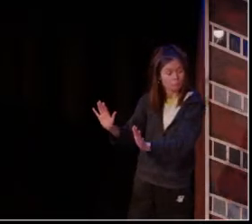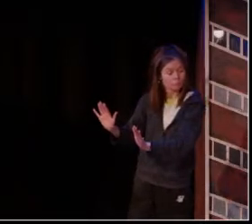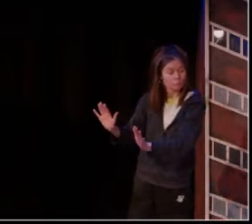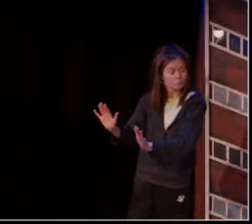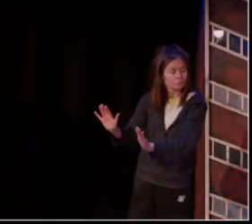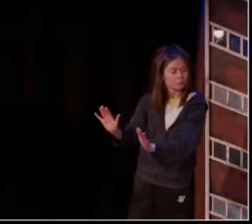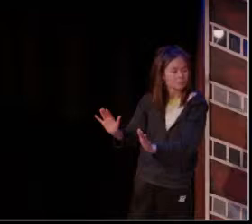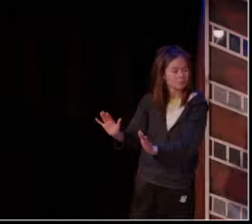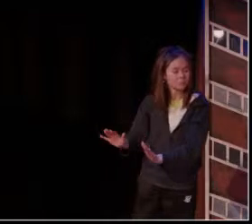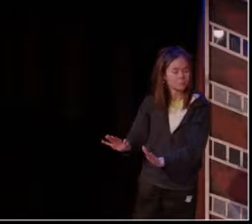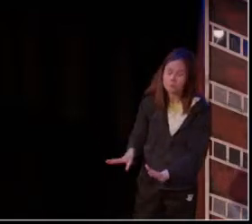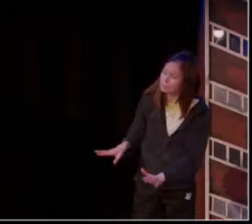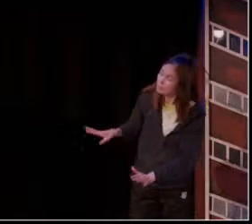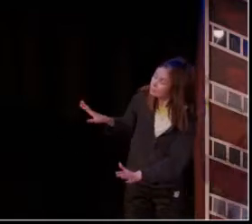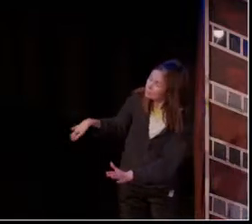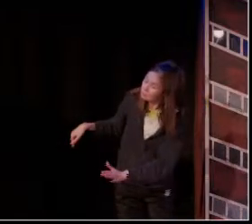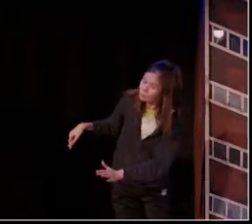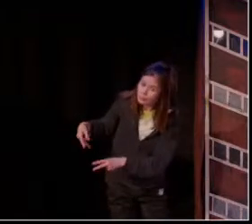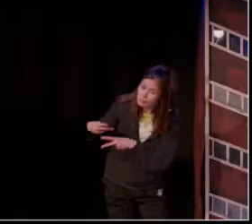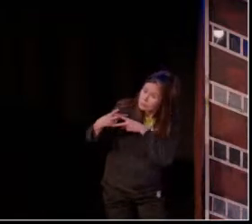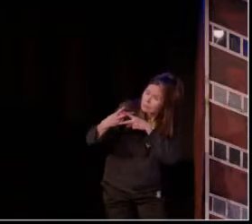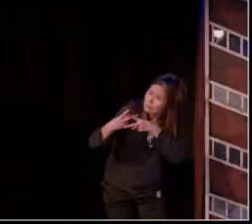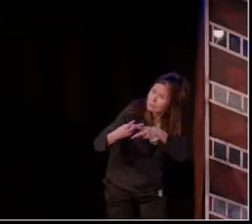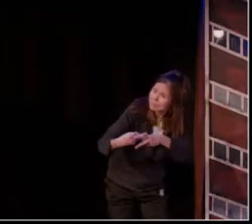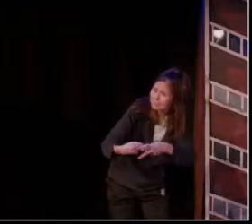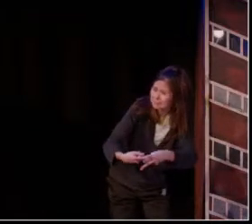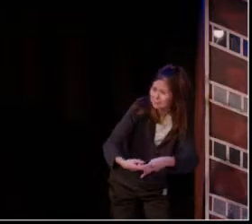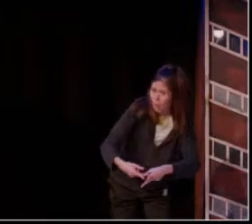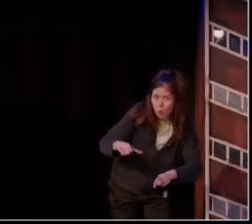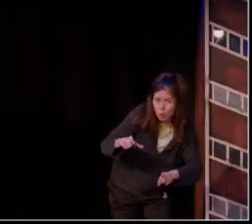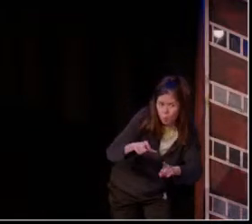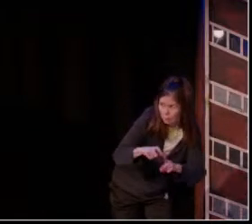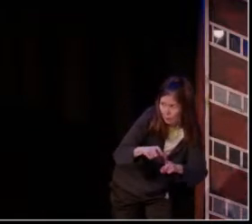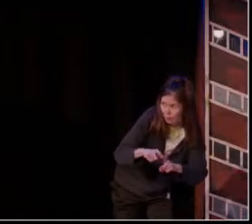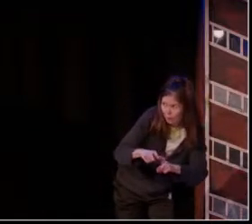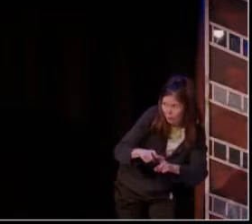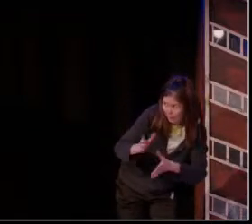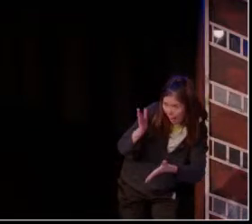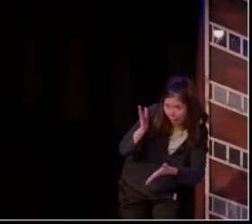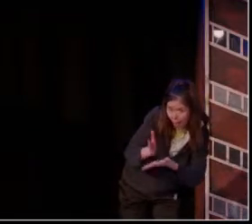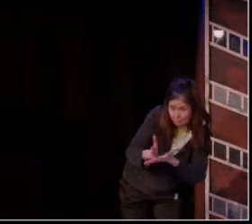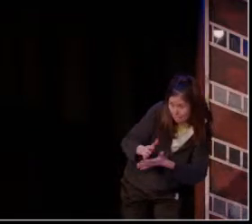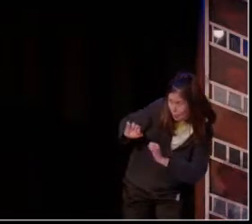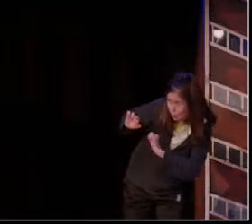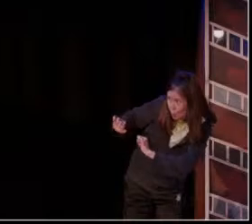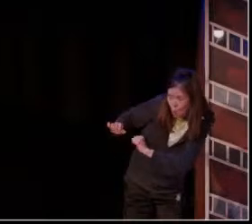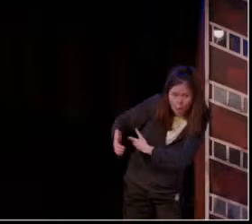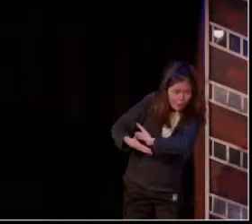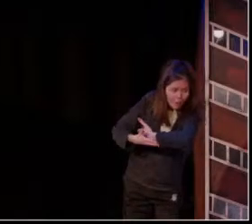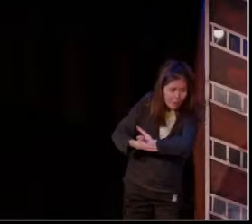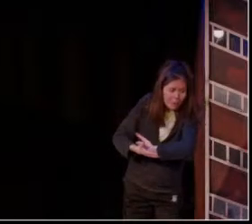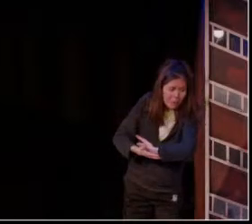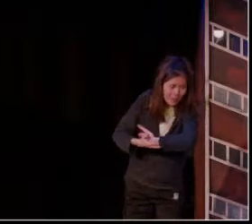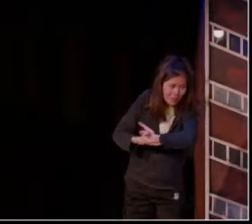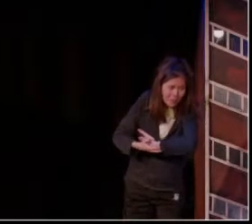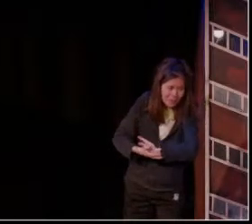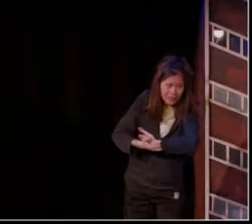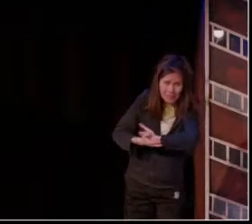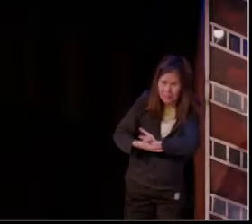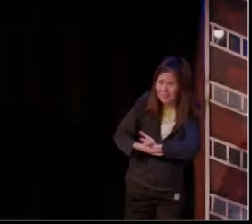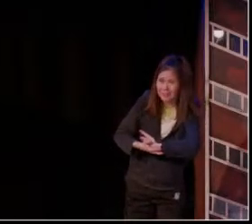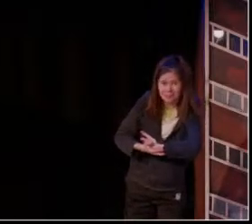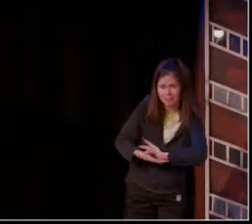Tend to your babe. She is yours. I pray she finds a kinder